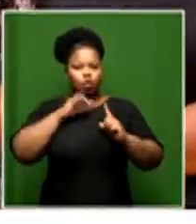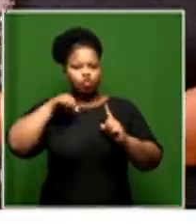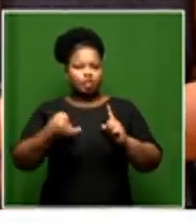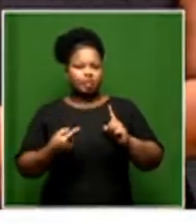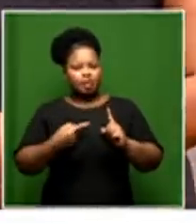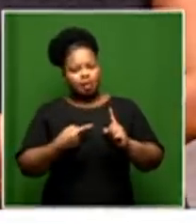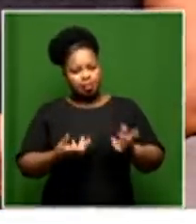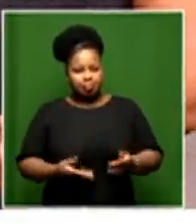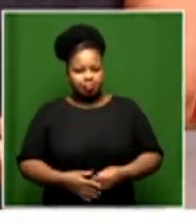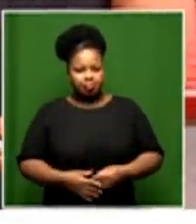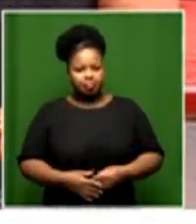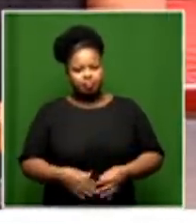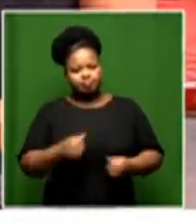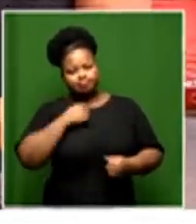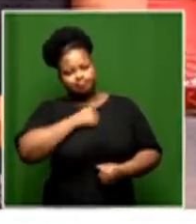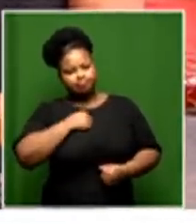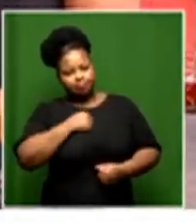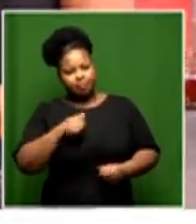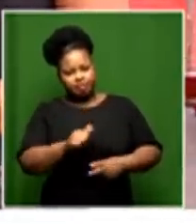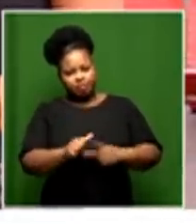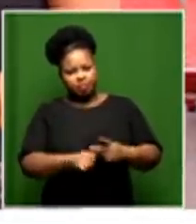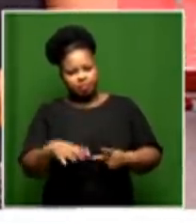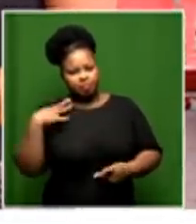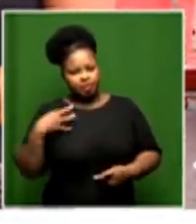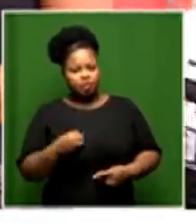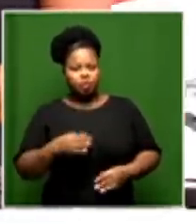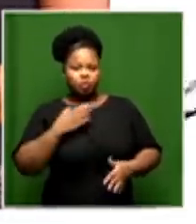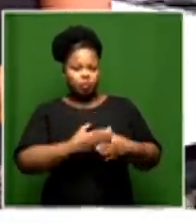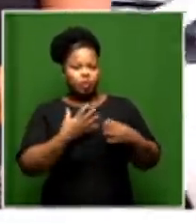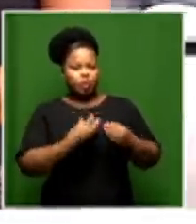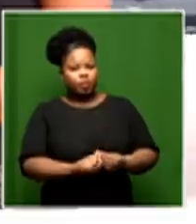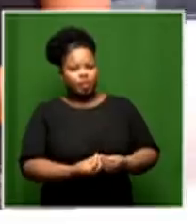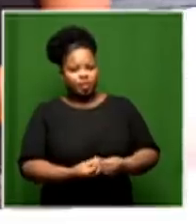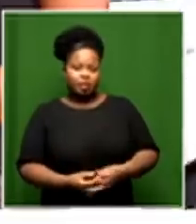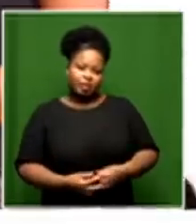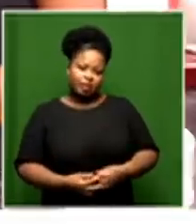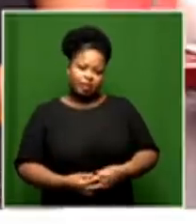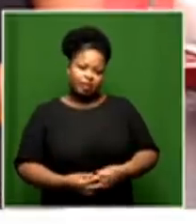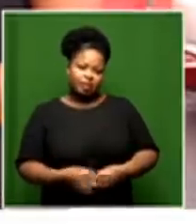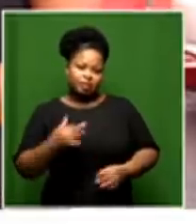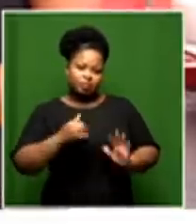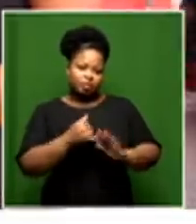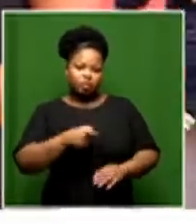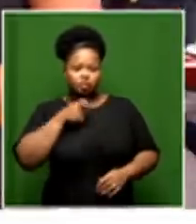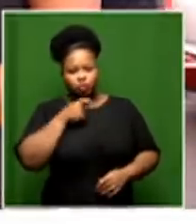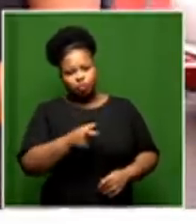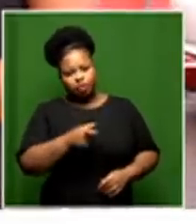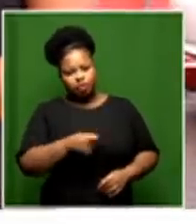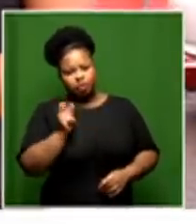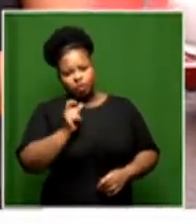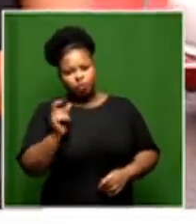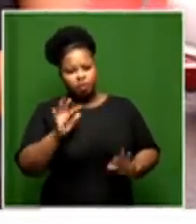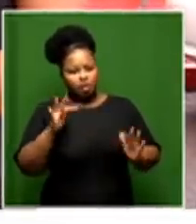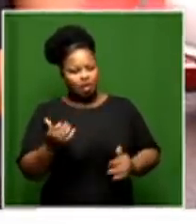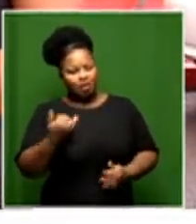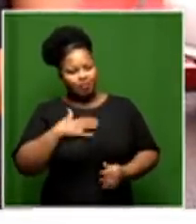Deputy Minister, condolences to you. You worked with Ubaba Mvelase. Just comment and words of how it